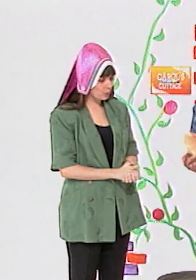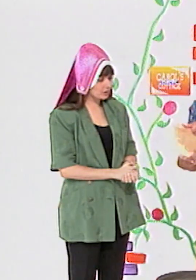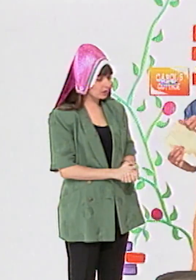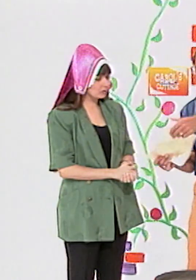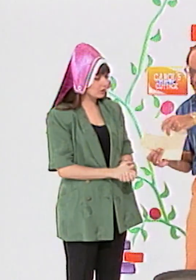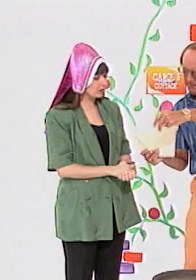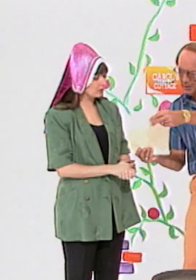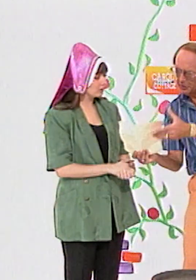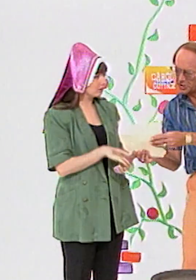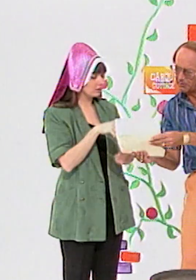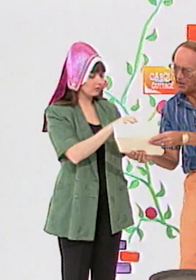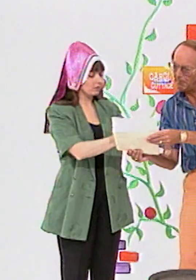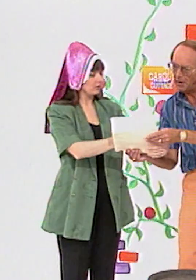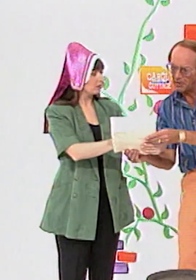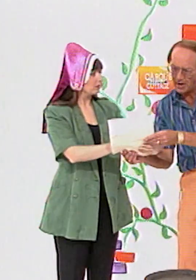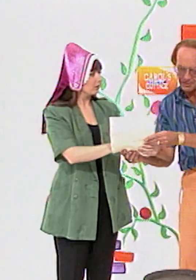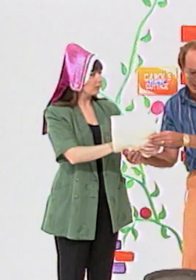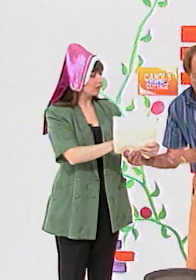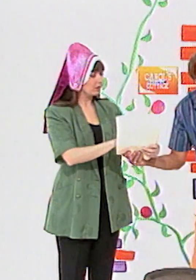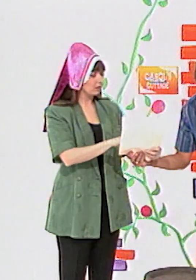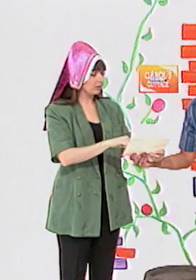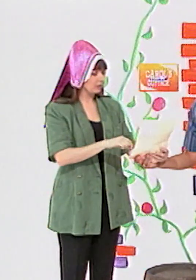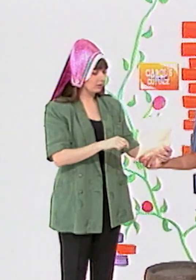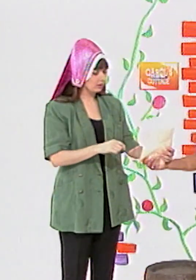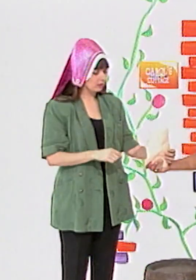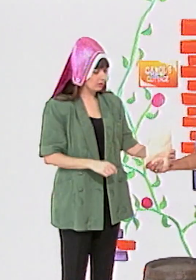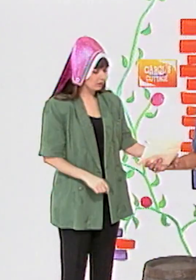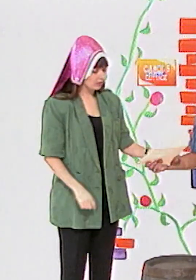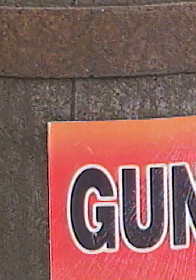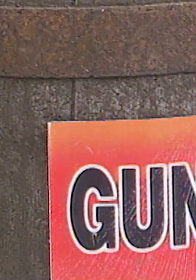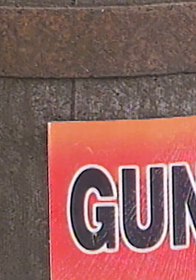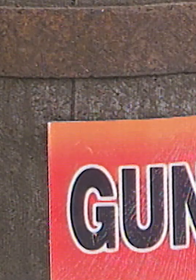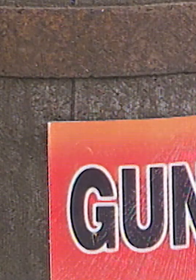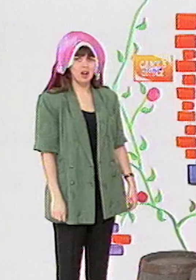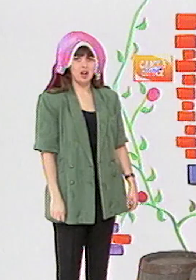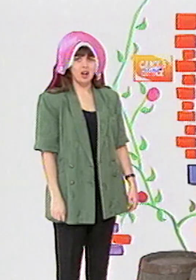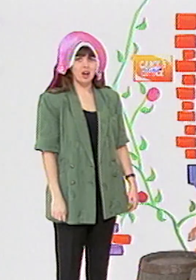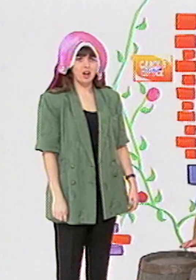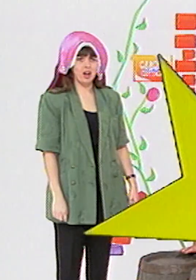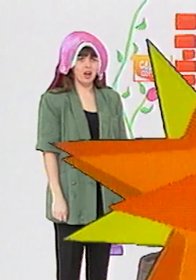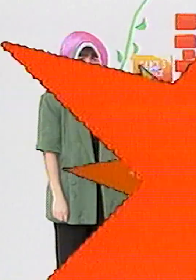sign there, please. are you doing? We're just about to blow your house up, madam. Okay, with the designated topic. Let it go.